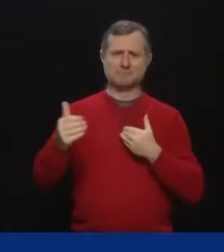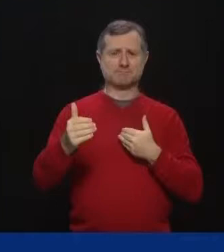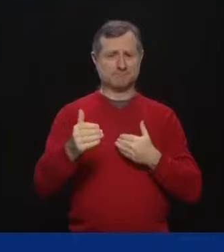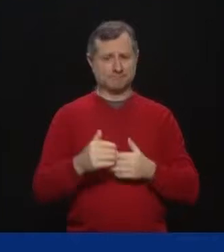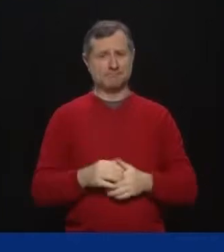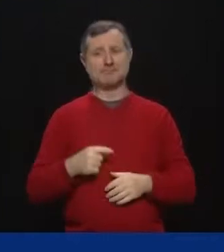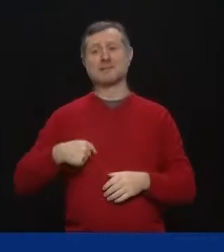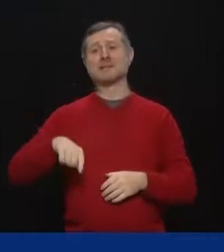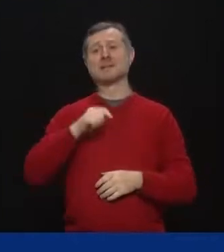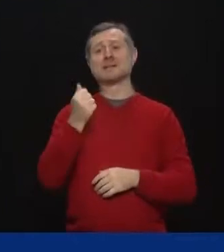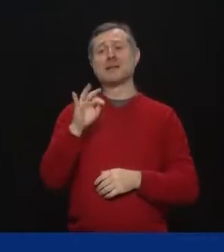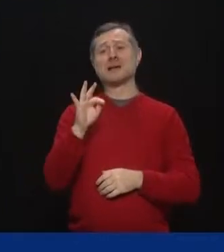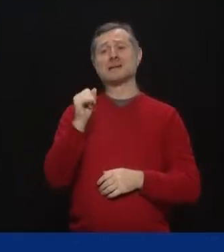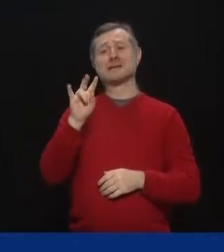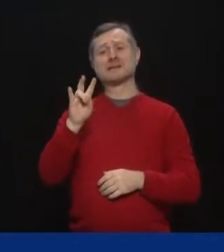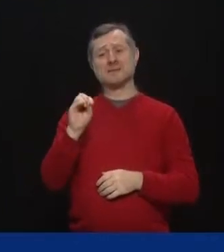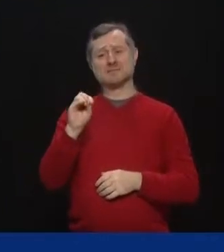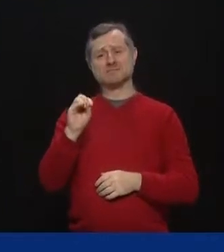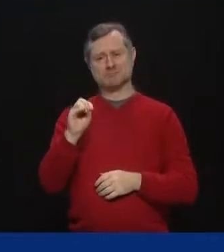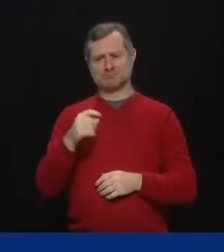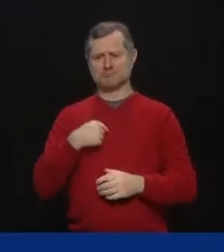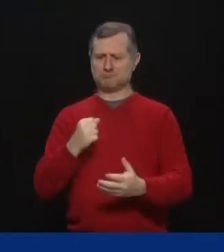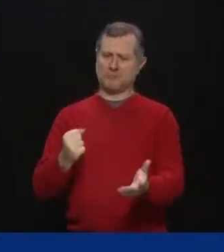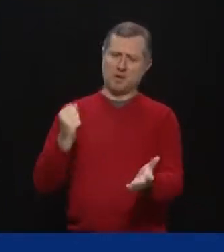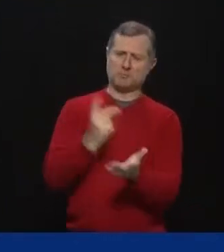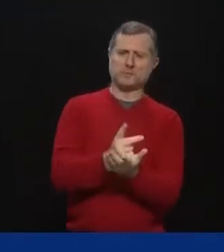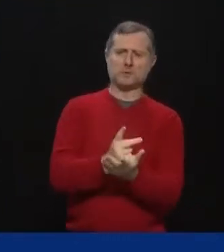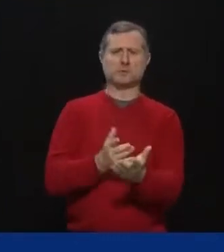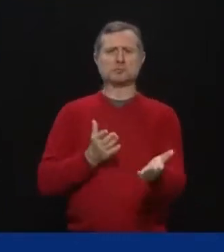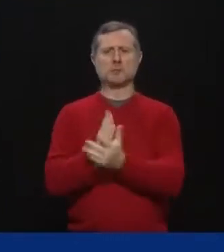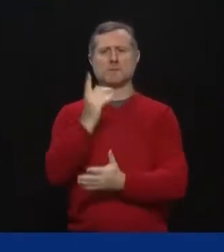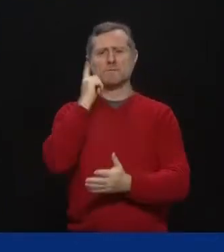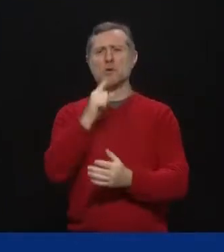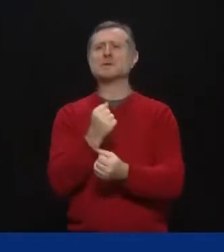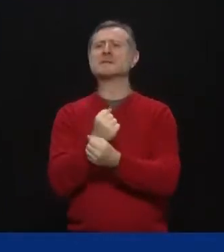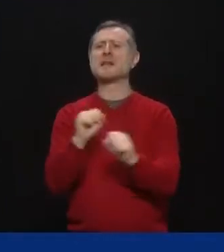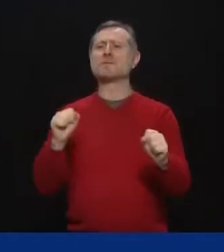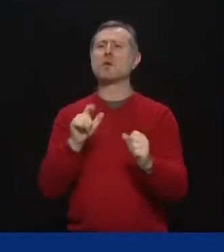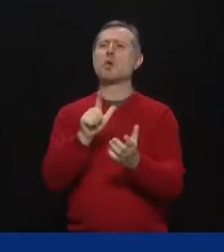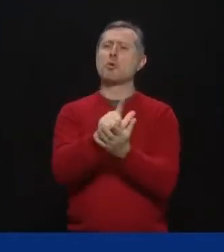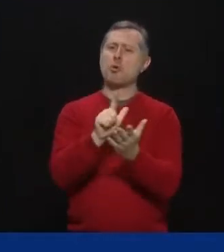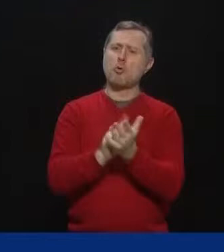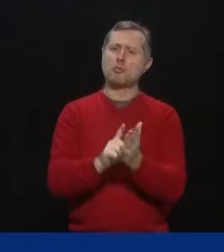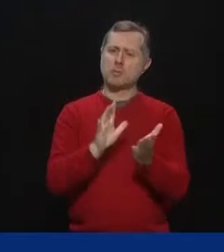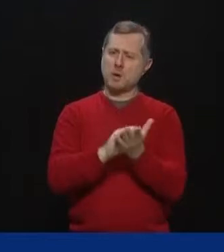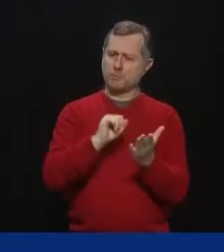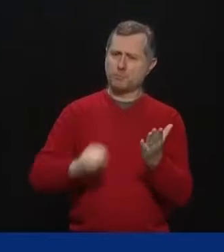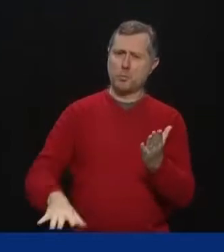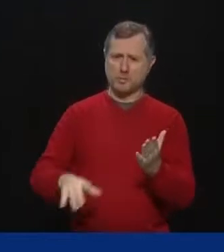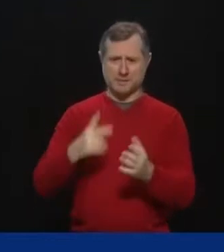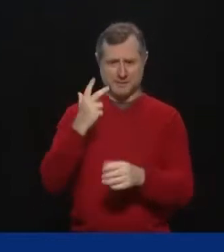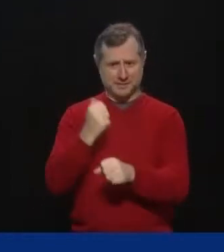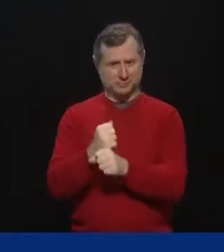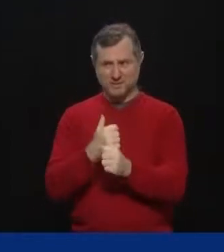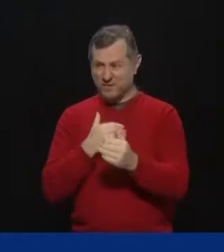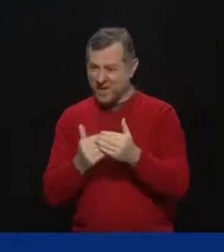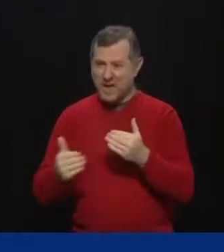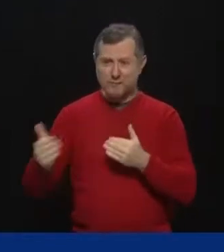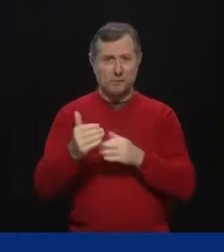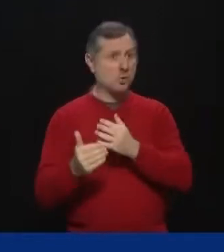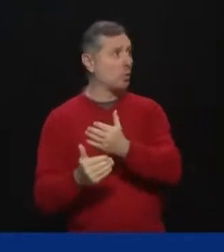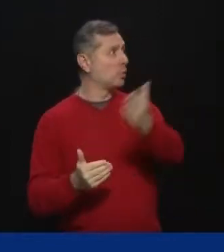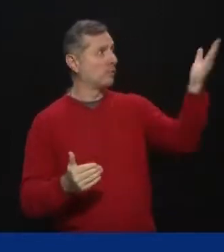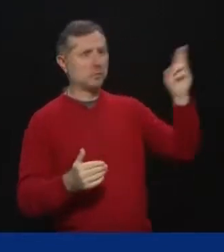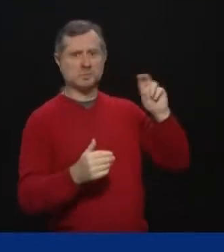in 1970 enacted rights to a safe legal abortion, and the rest of the nation paid attention.